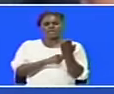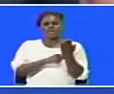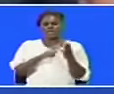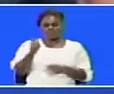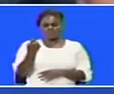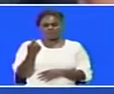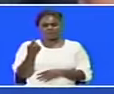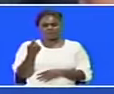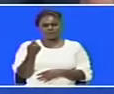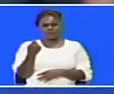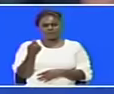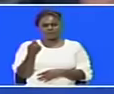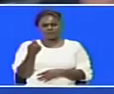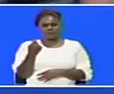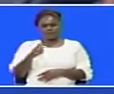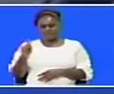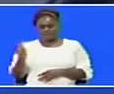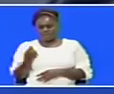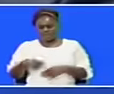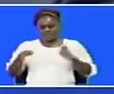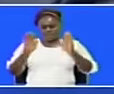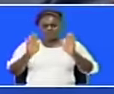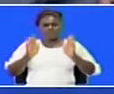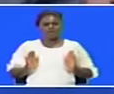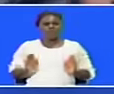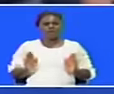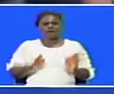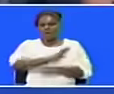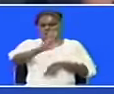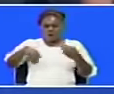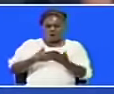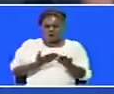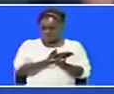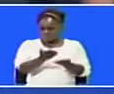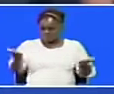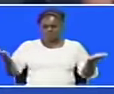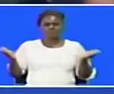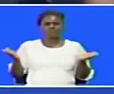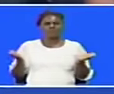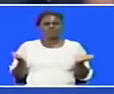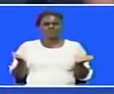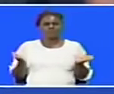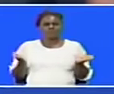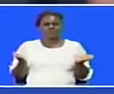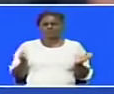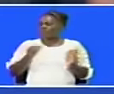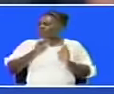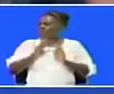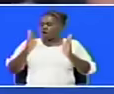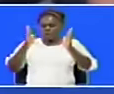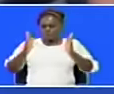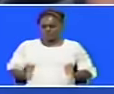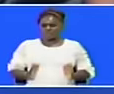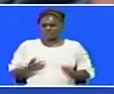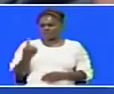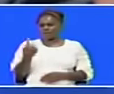Kenya is important to all of us. And no one